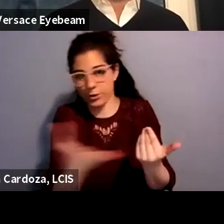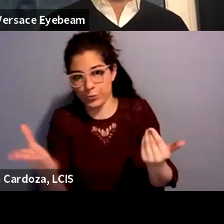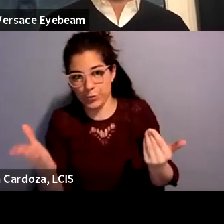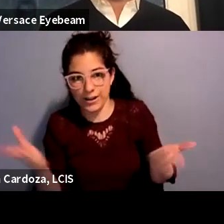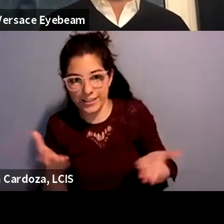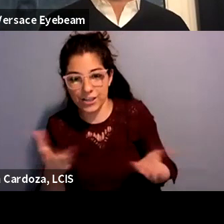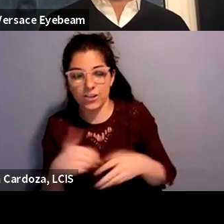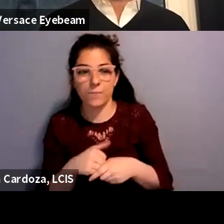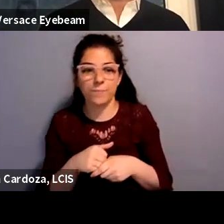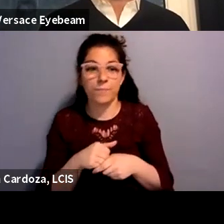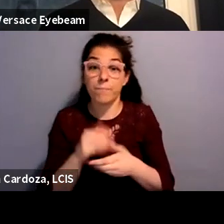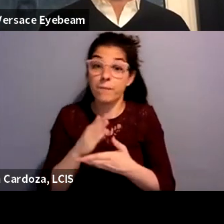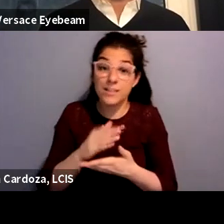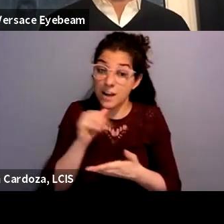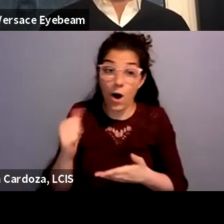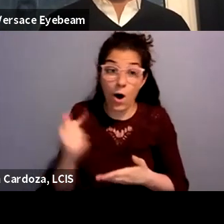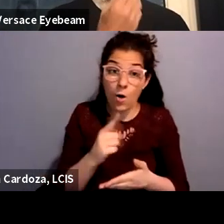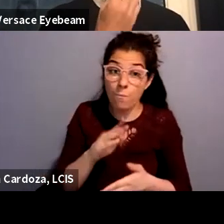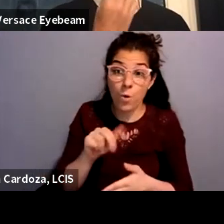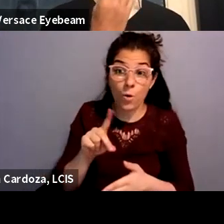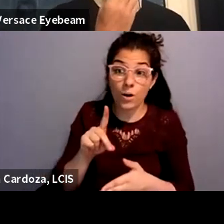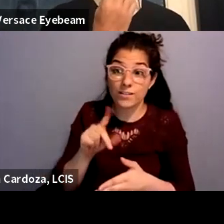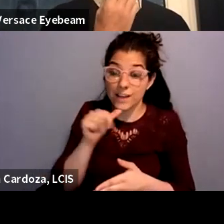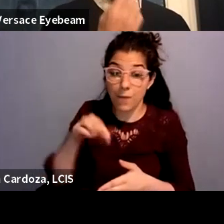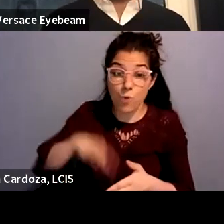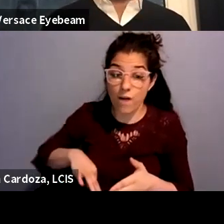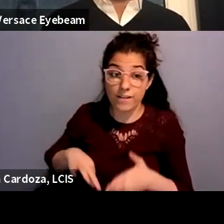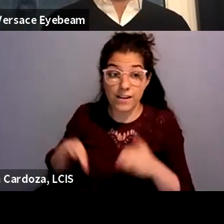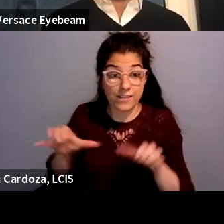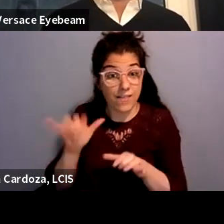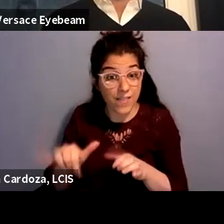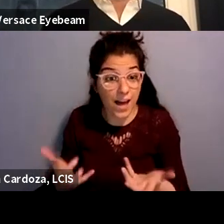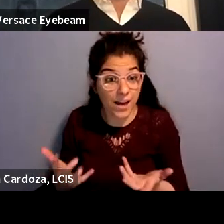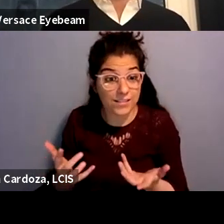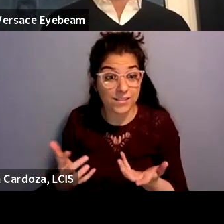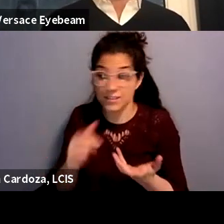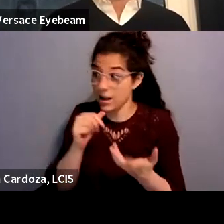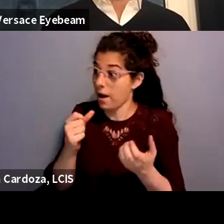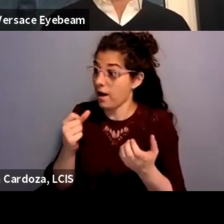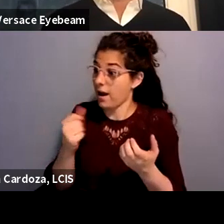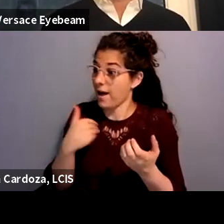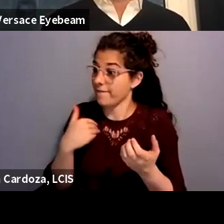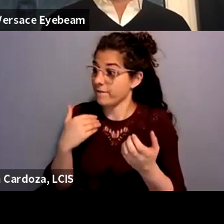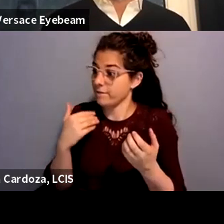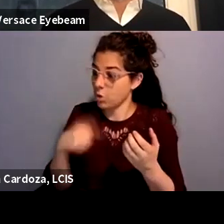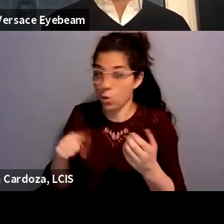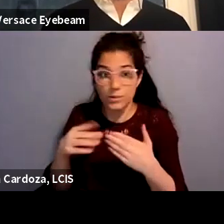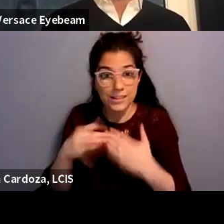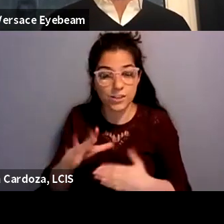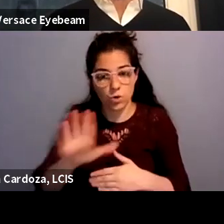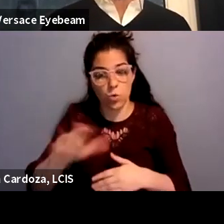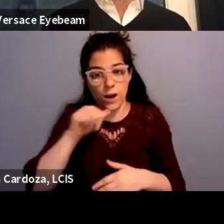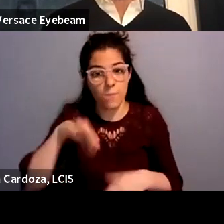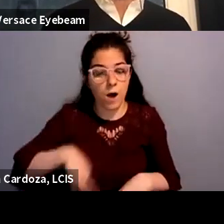But some, not all of our nonprofits have board leaders. And even for your nonprofits, I'm